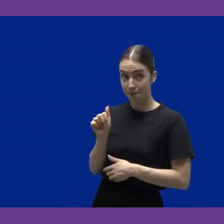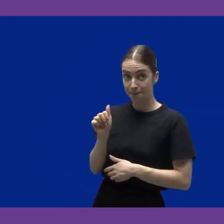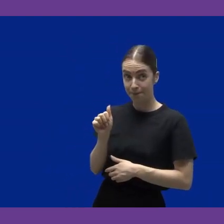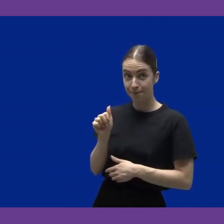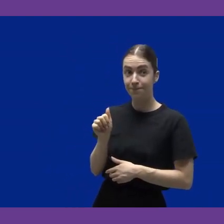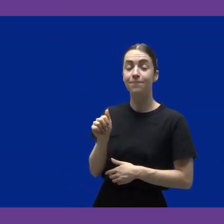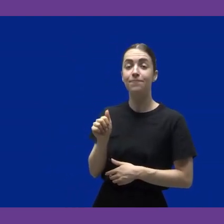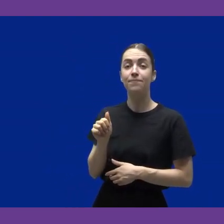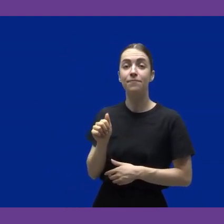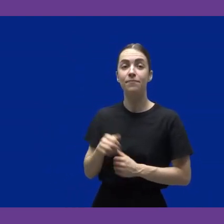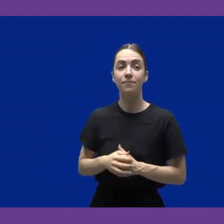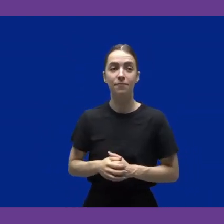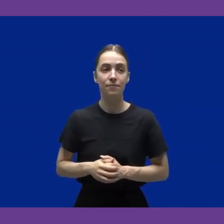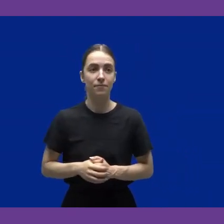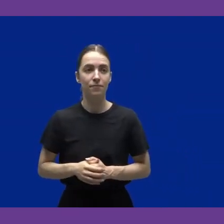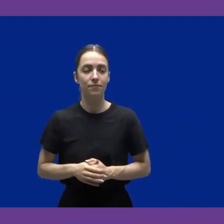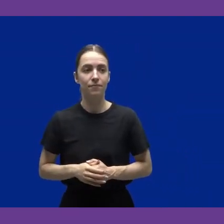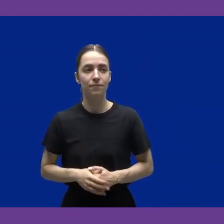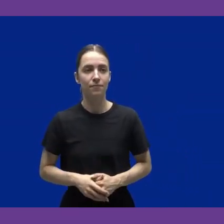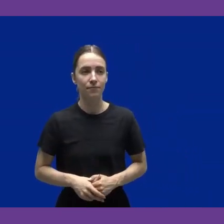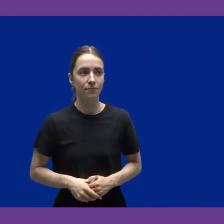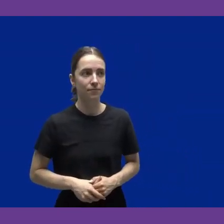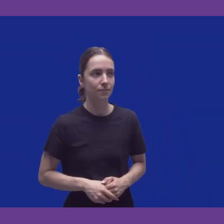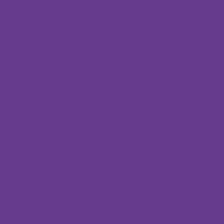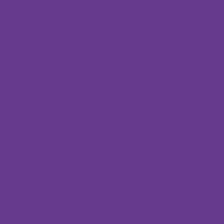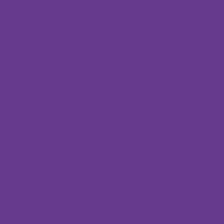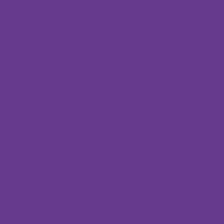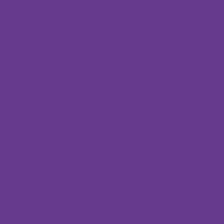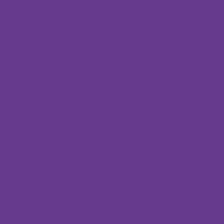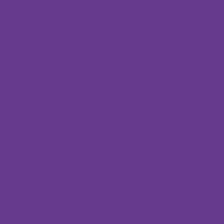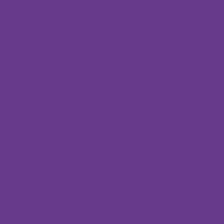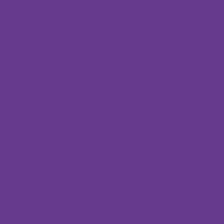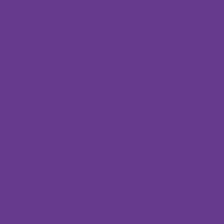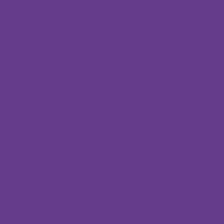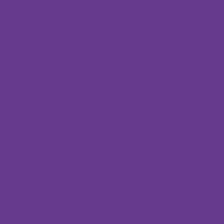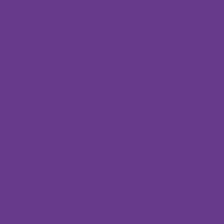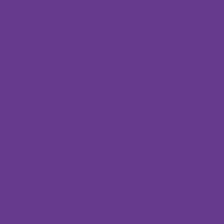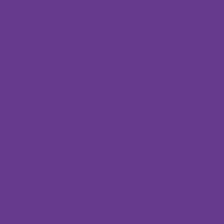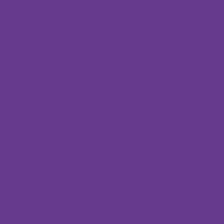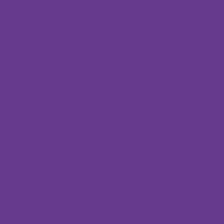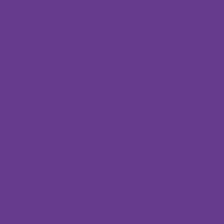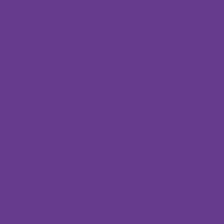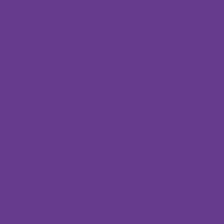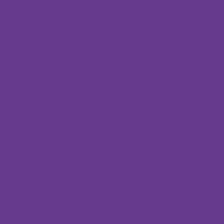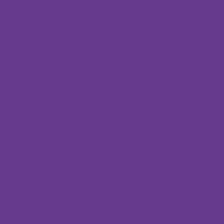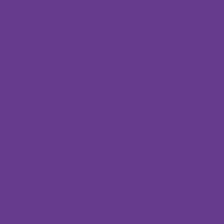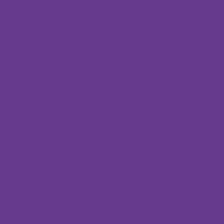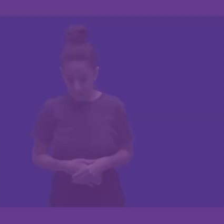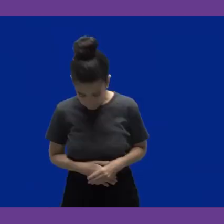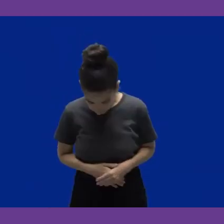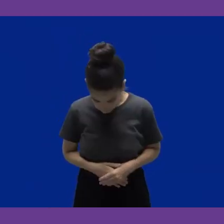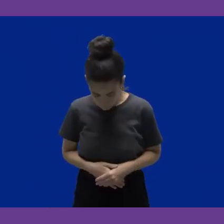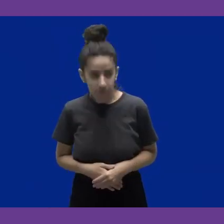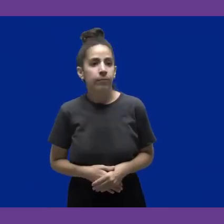it's criteria which are reproducible and repeatable in an objective manner. This is really the legal definition. So the standards will contain it.